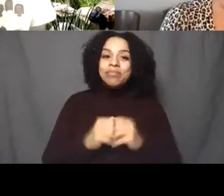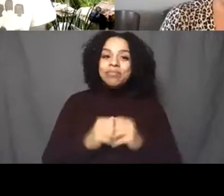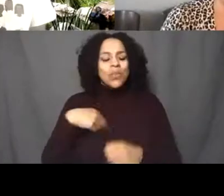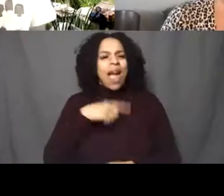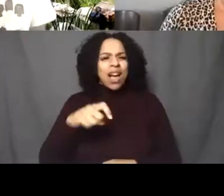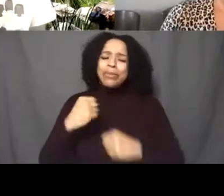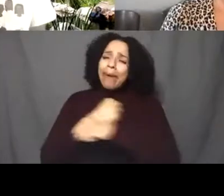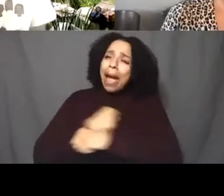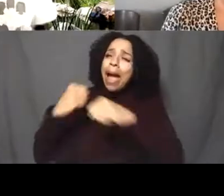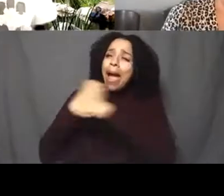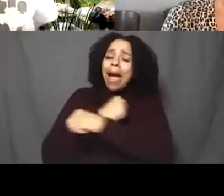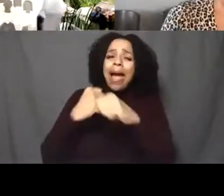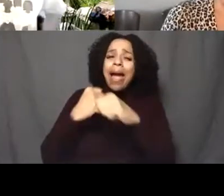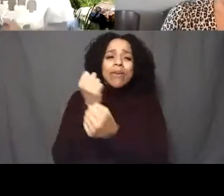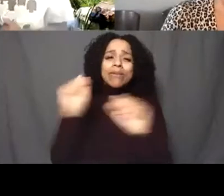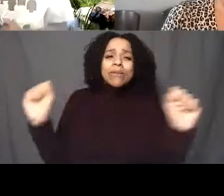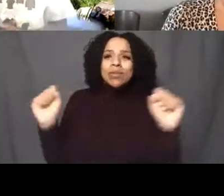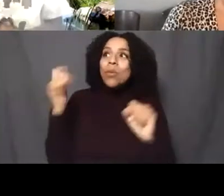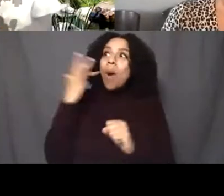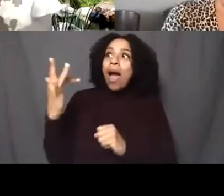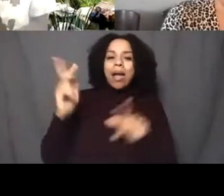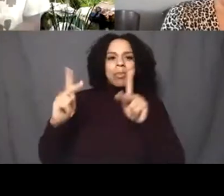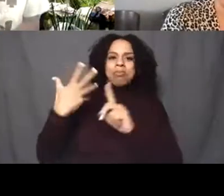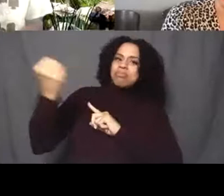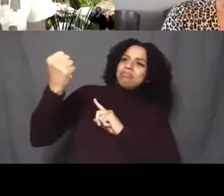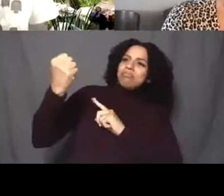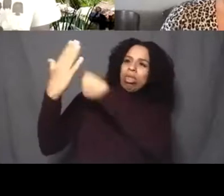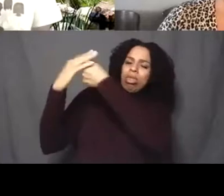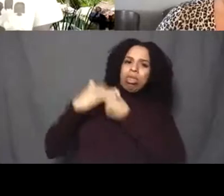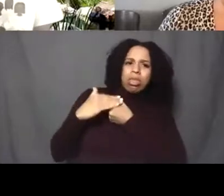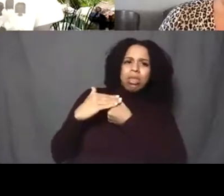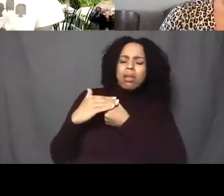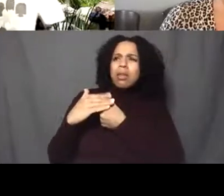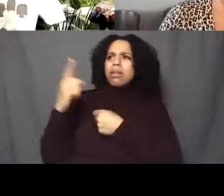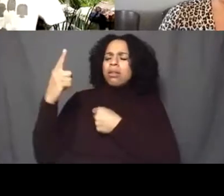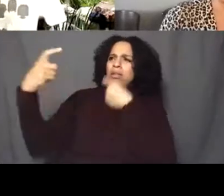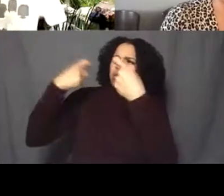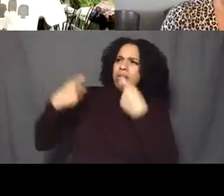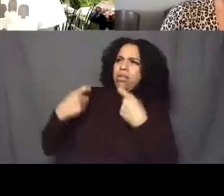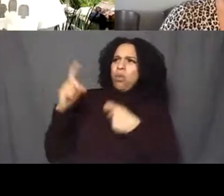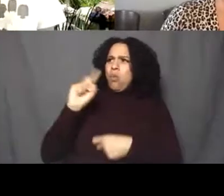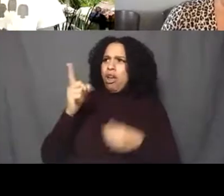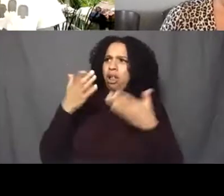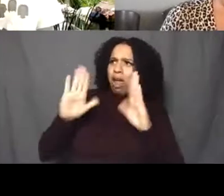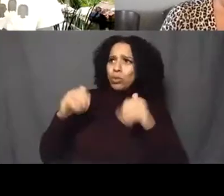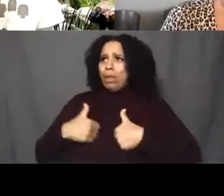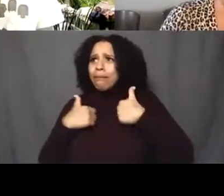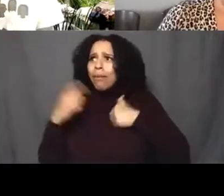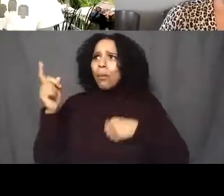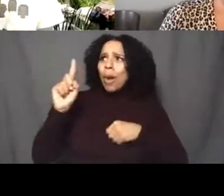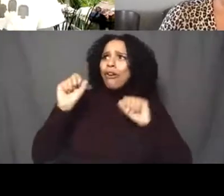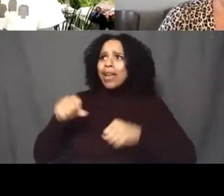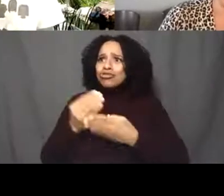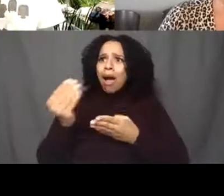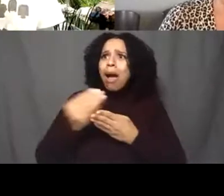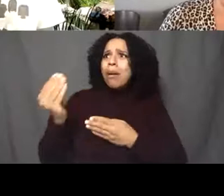legislating against us. We had people determining everything about our lives, from where we could live, where we could send our children to school, where we could shop, what jobs we could have.